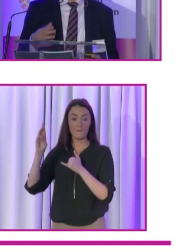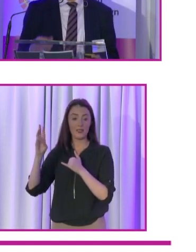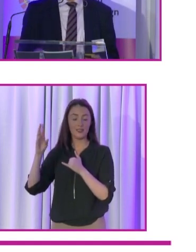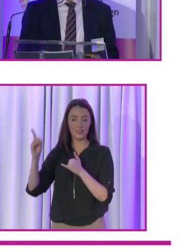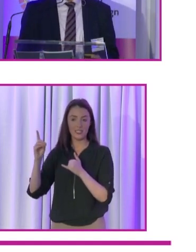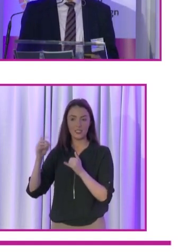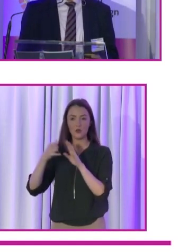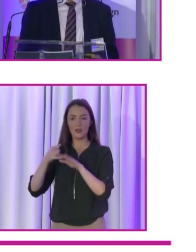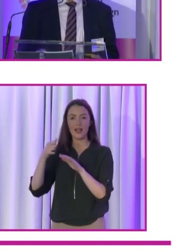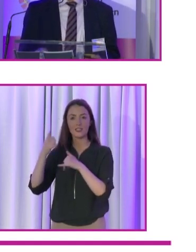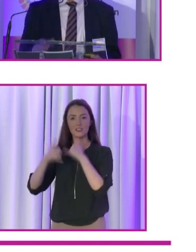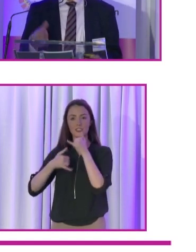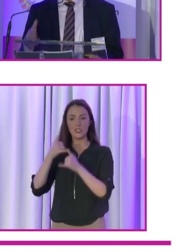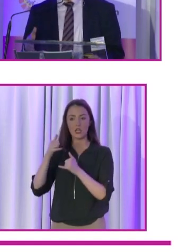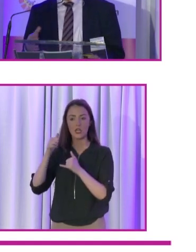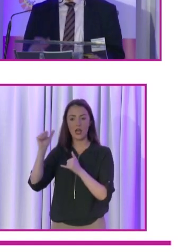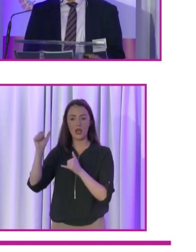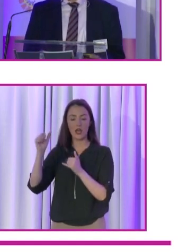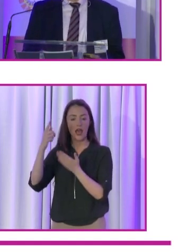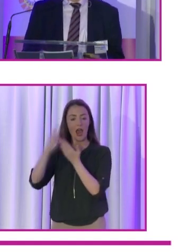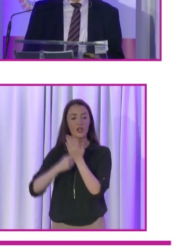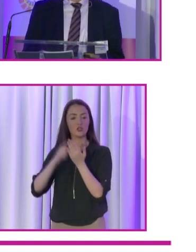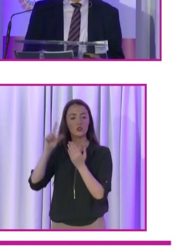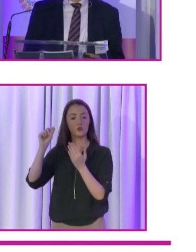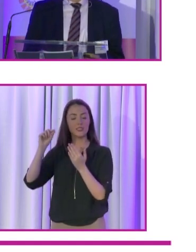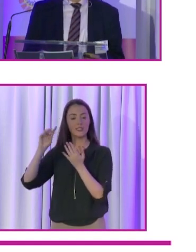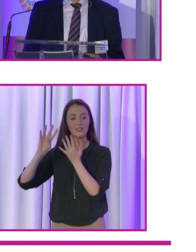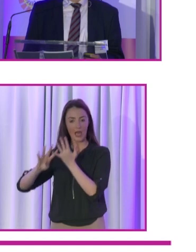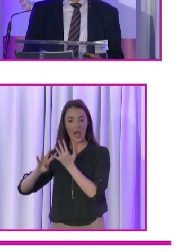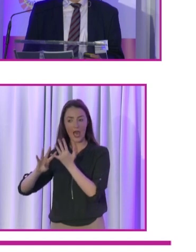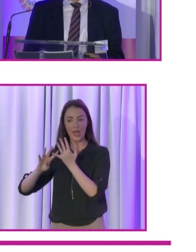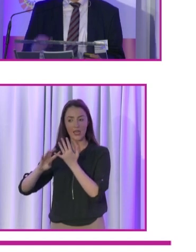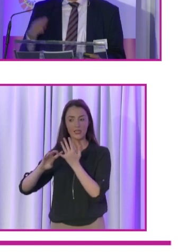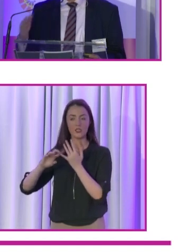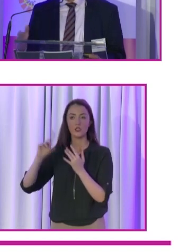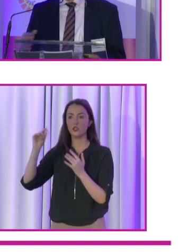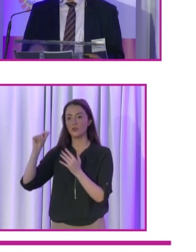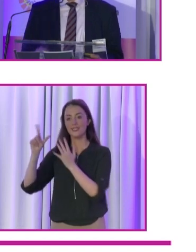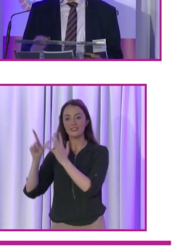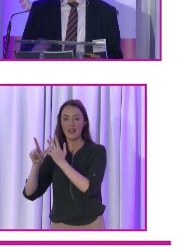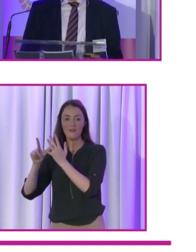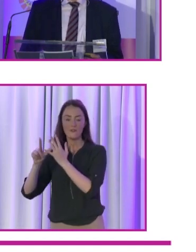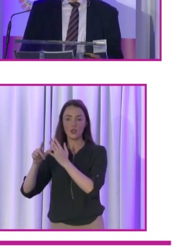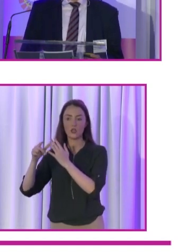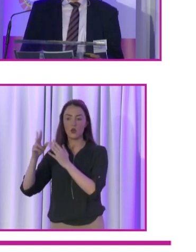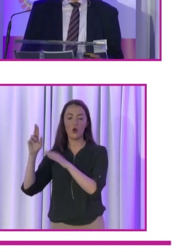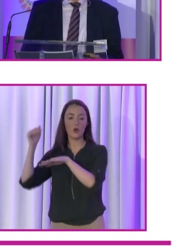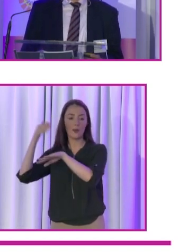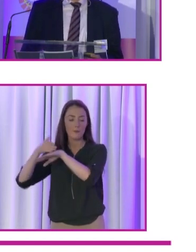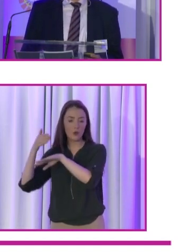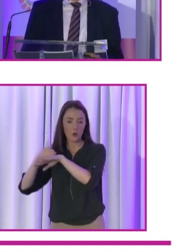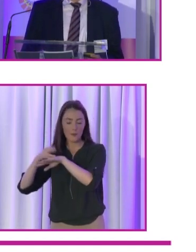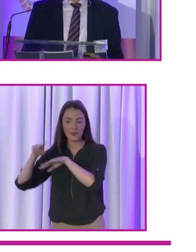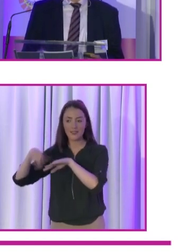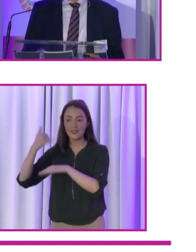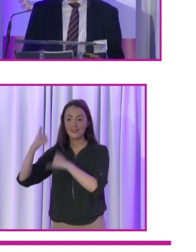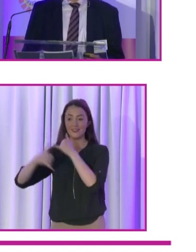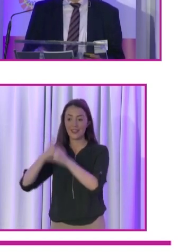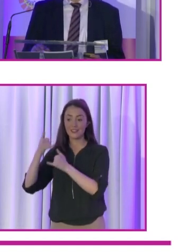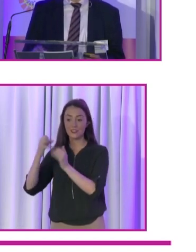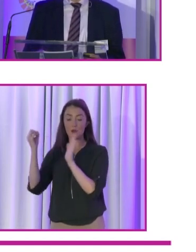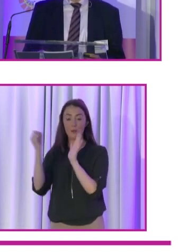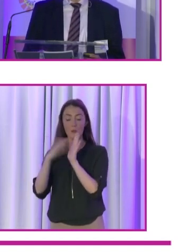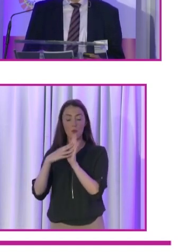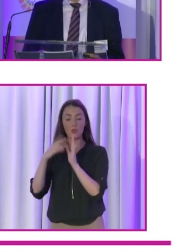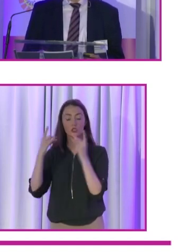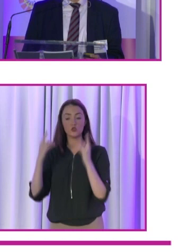year was the Article 29, this year has been Article 27 on employment. Next year, we'll publish a human rights